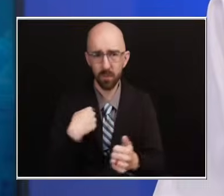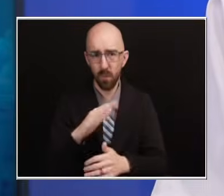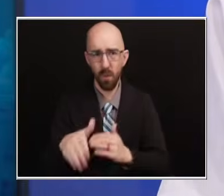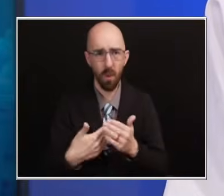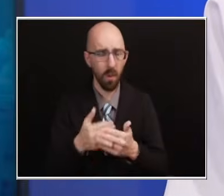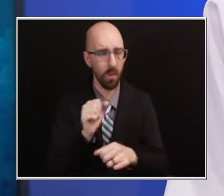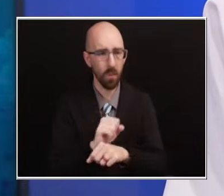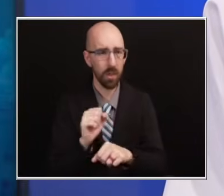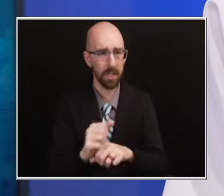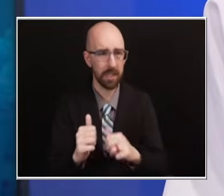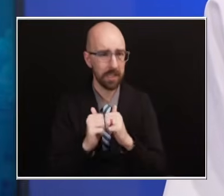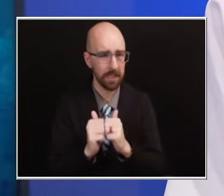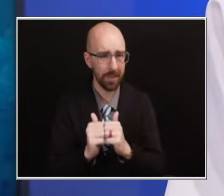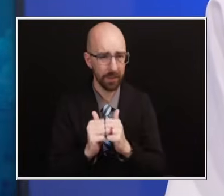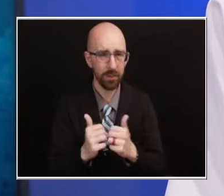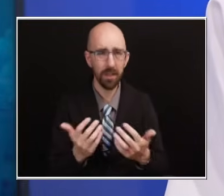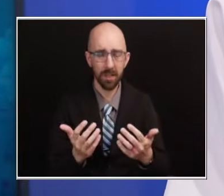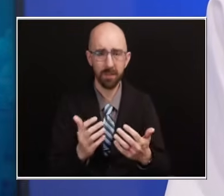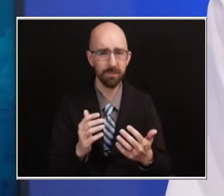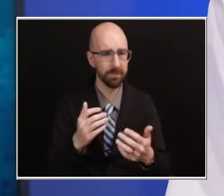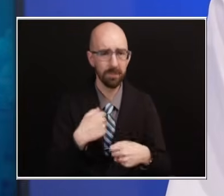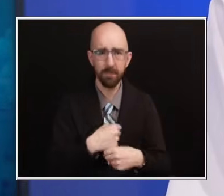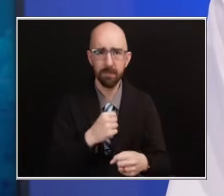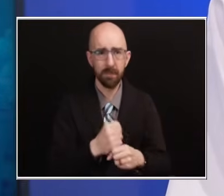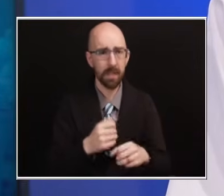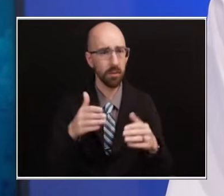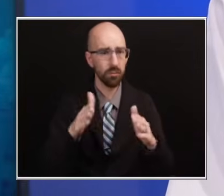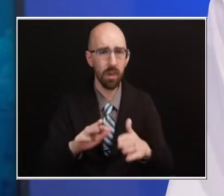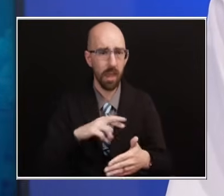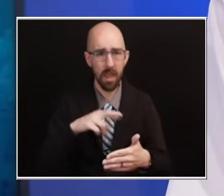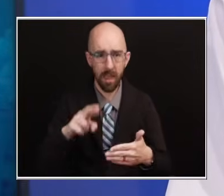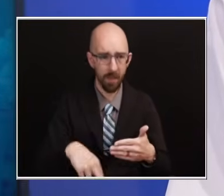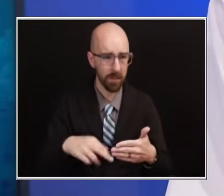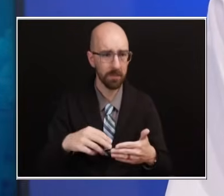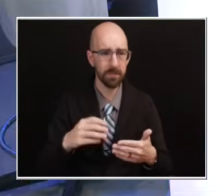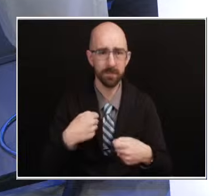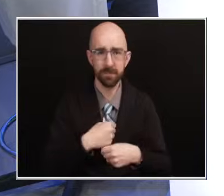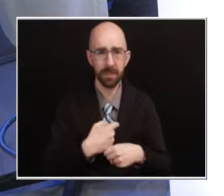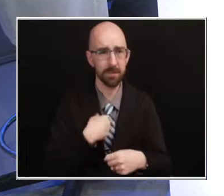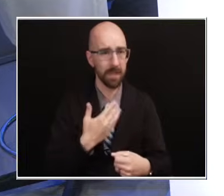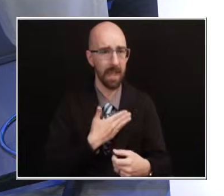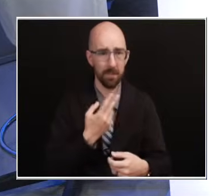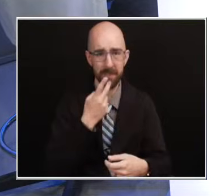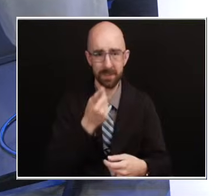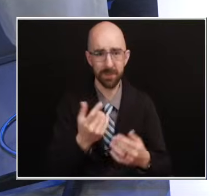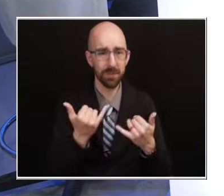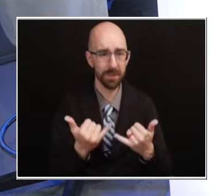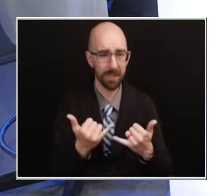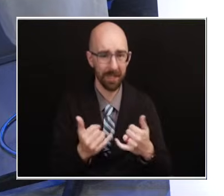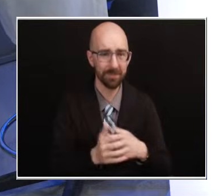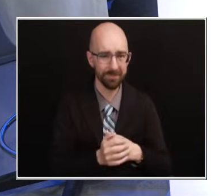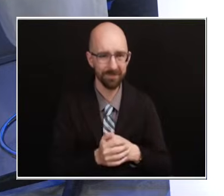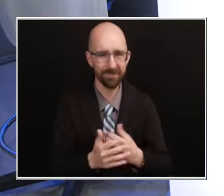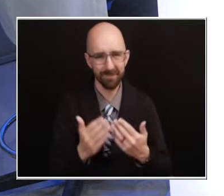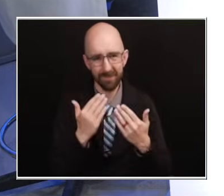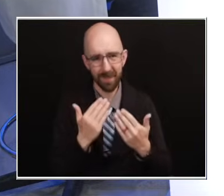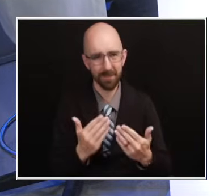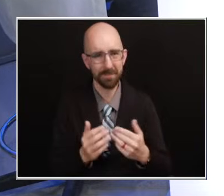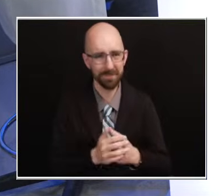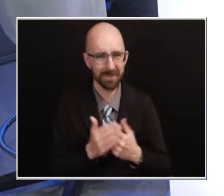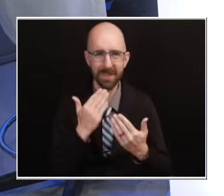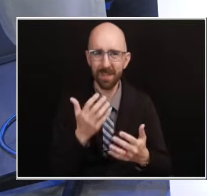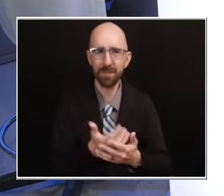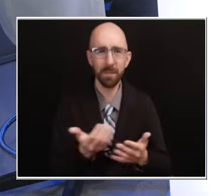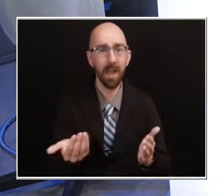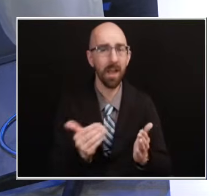together and making great outcomes, and makes me so happy to see you today. Thank you. Thank you so much. Again, Dr.